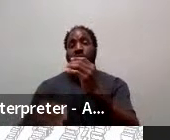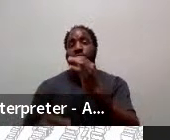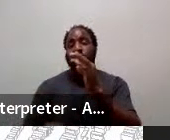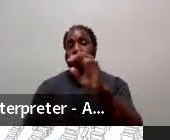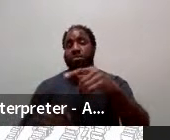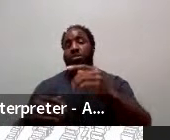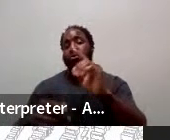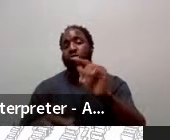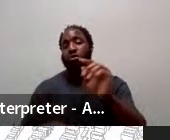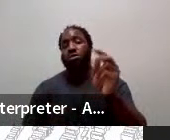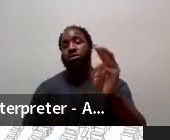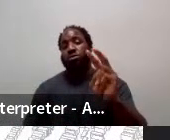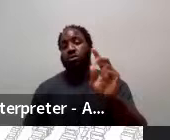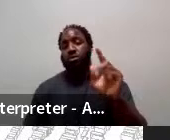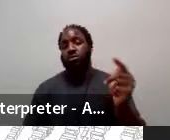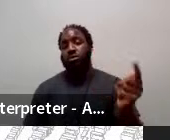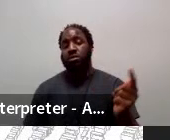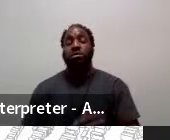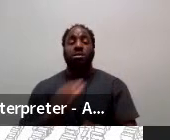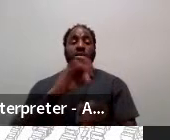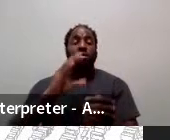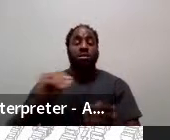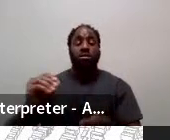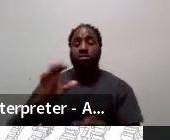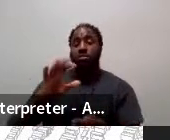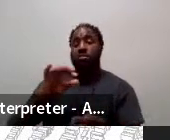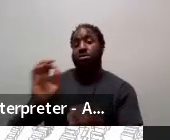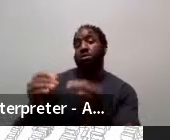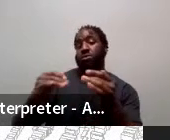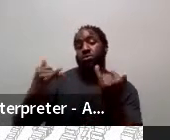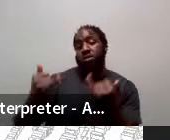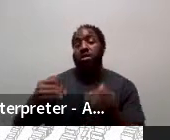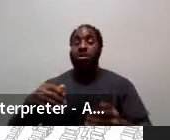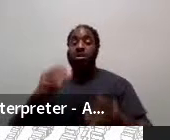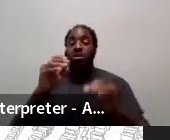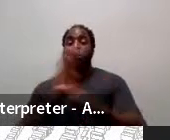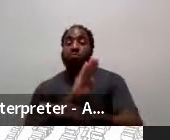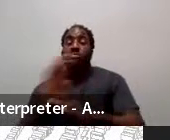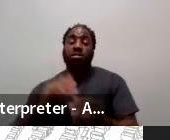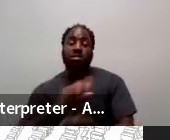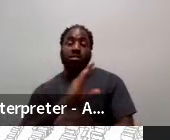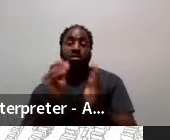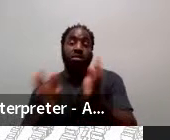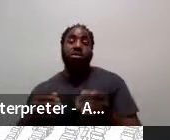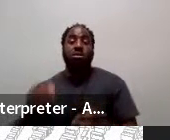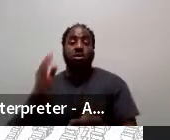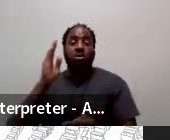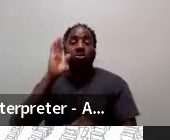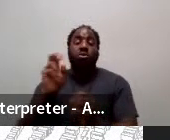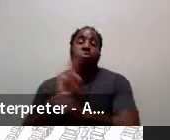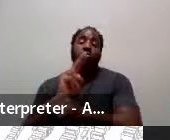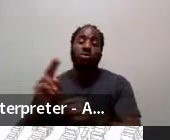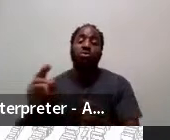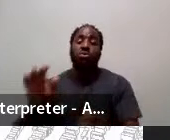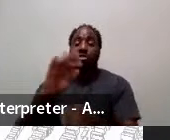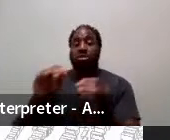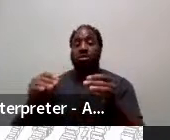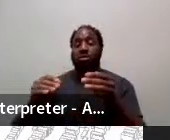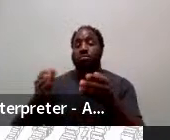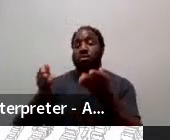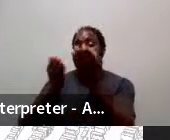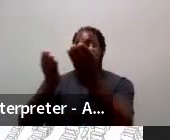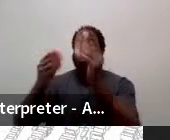proposed rezoning, is that existing uses and businesses are allowed to continue after the proposed zoning would be adopted. Next slide,